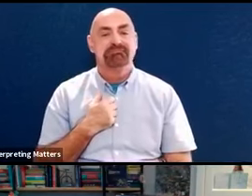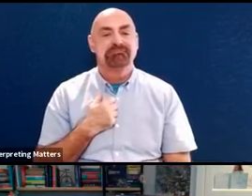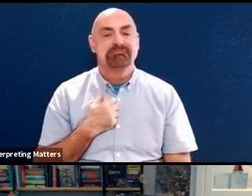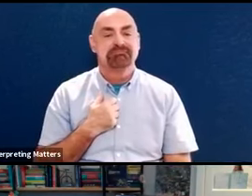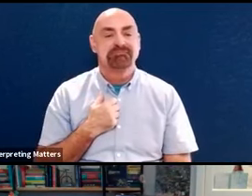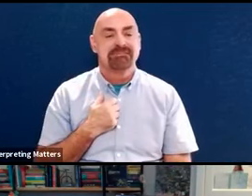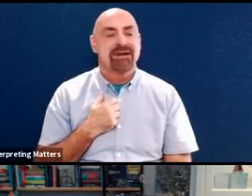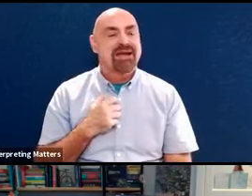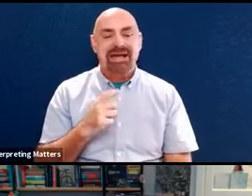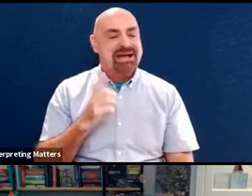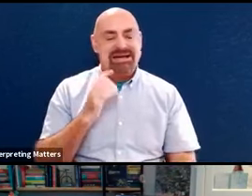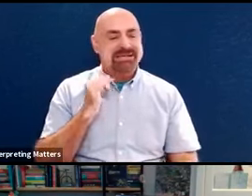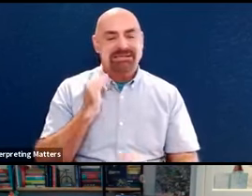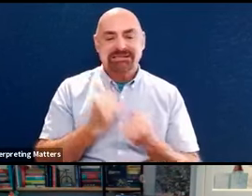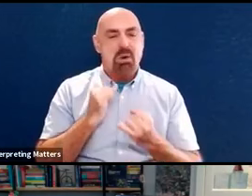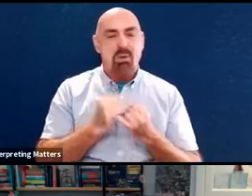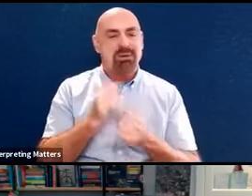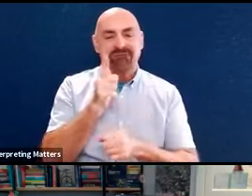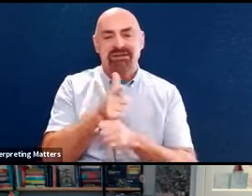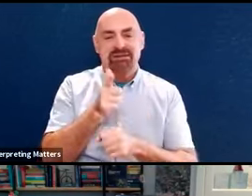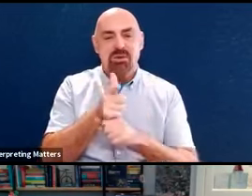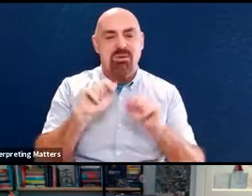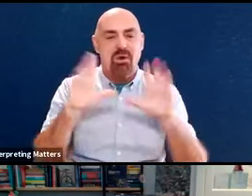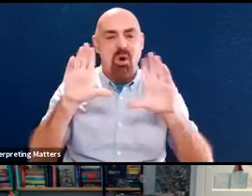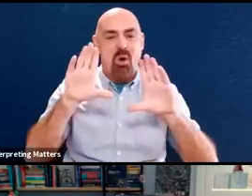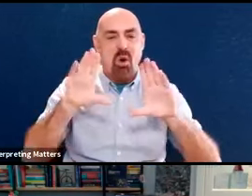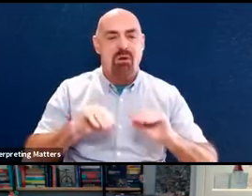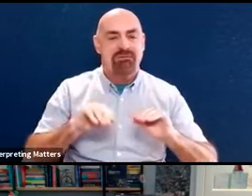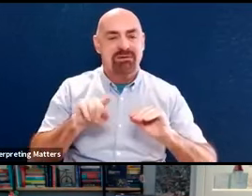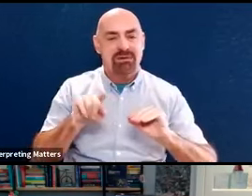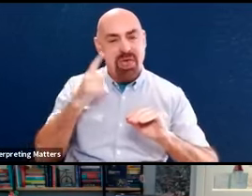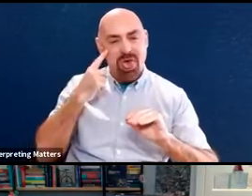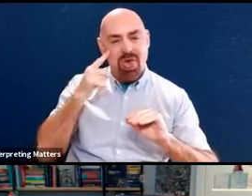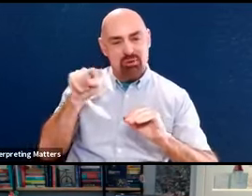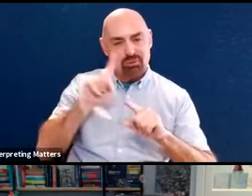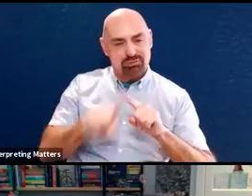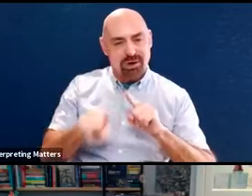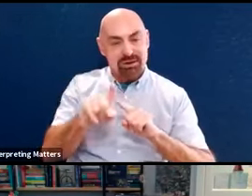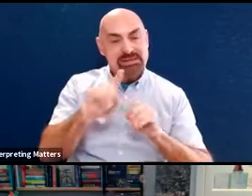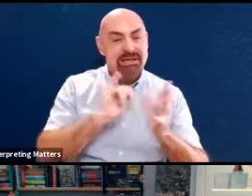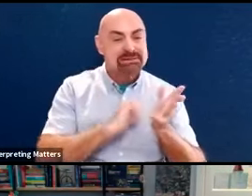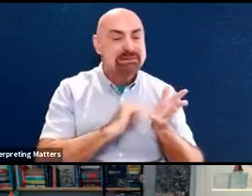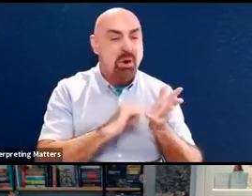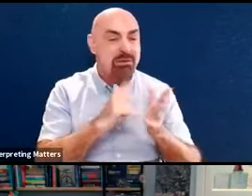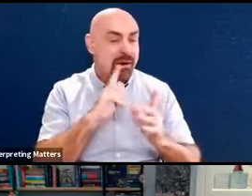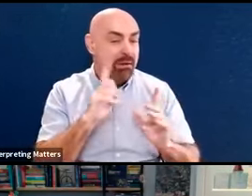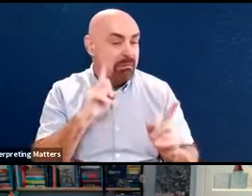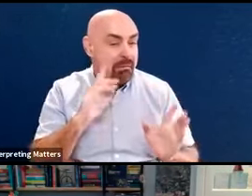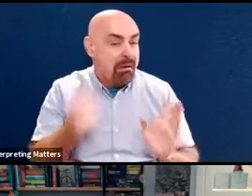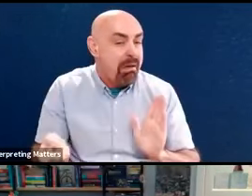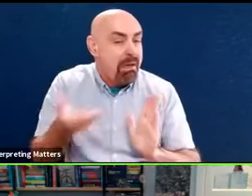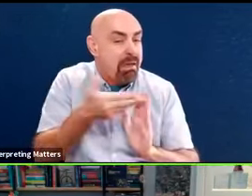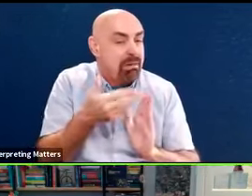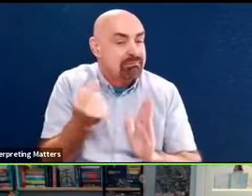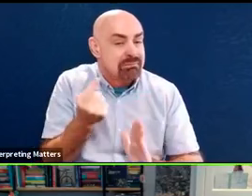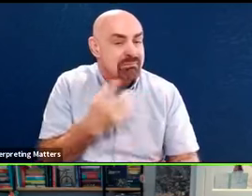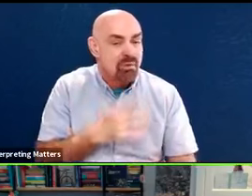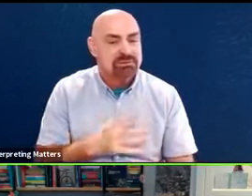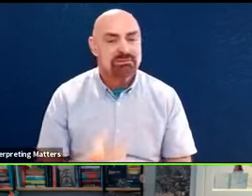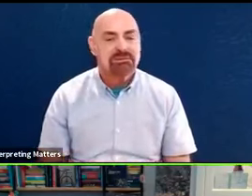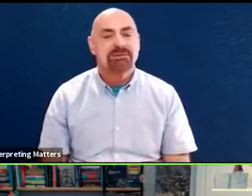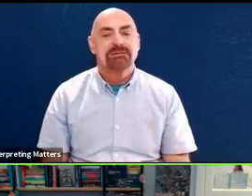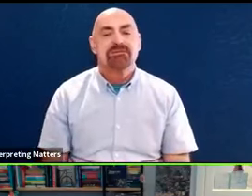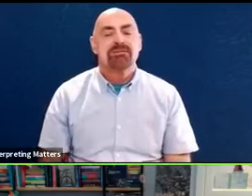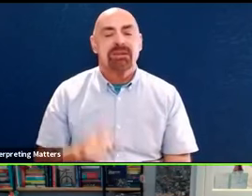Well, her video is off at the moment, so why don't you have a shot? And Simona can add a comment if she wants to. Okay.